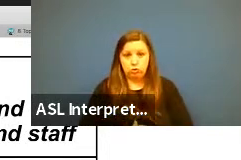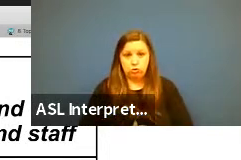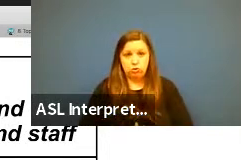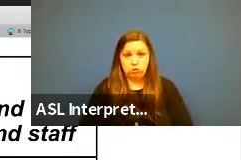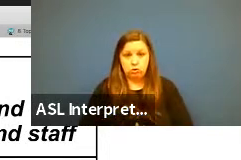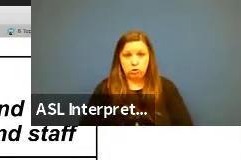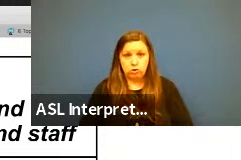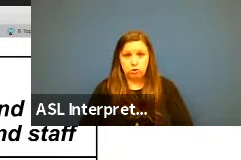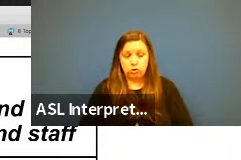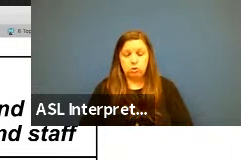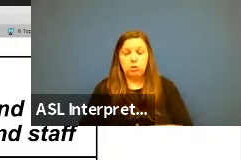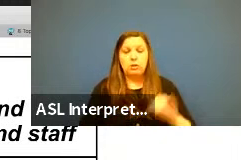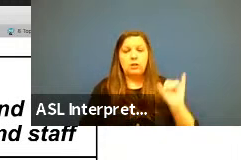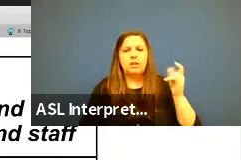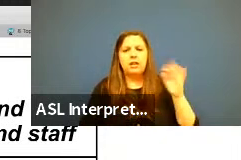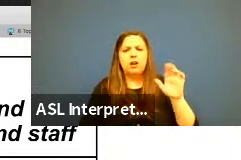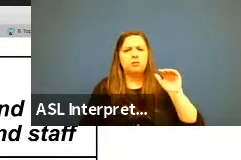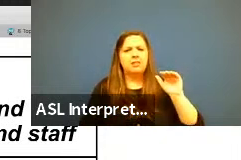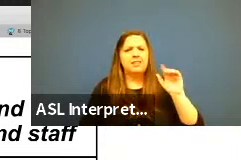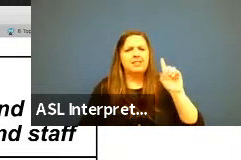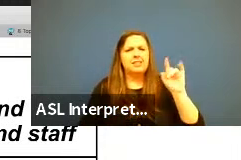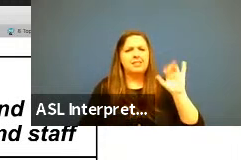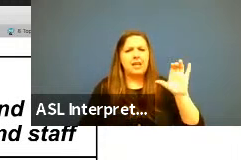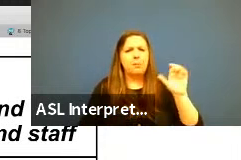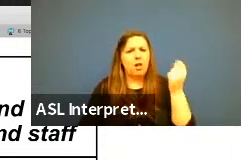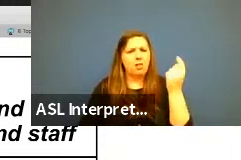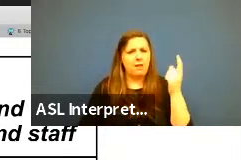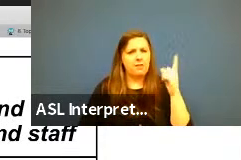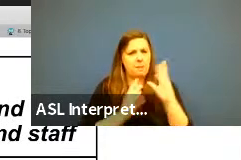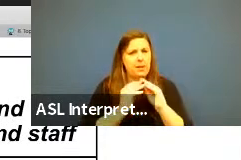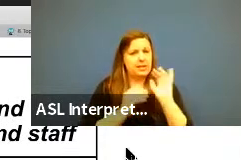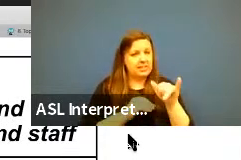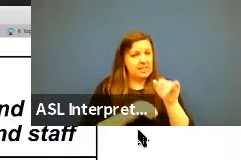Is the December 11th meeting on a Thursday?